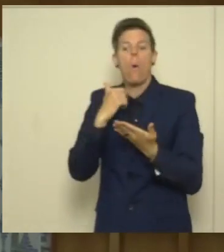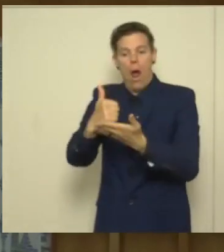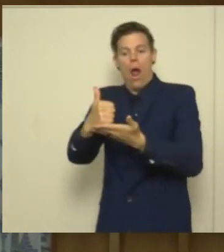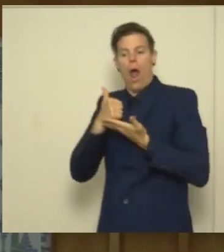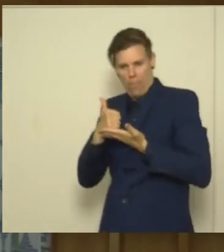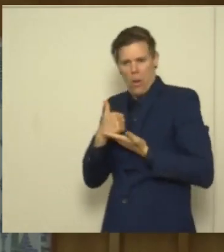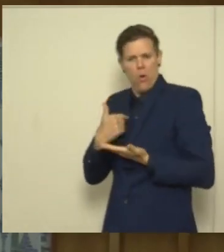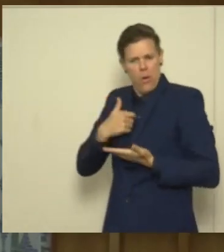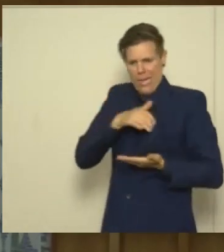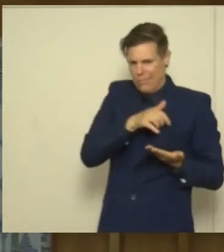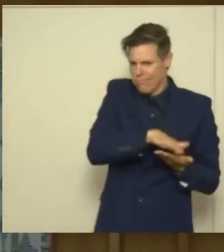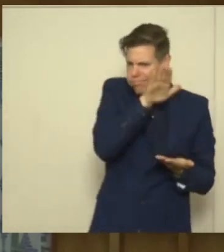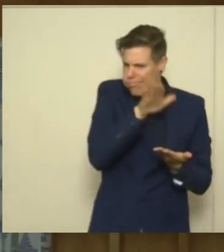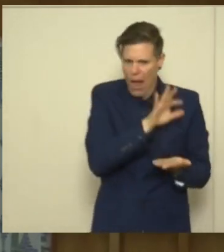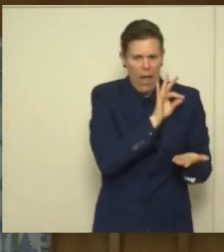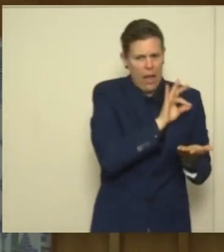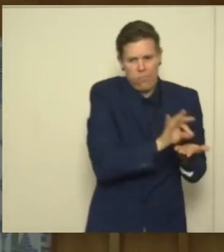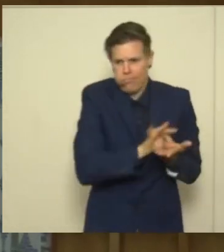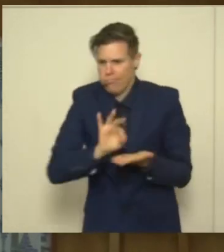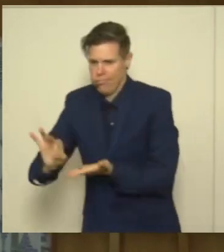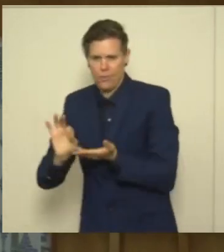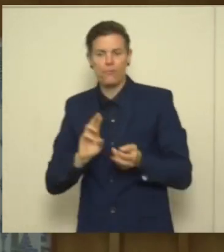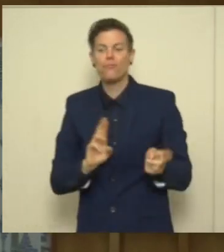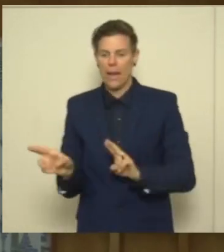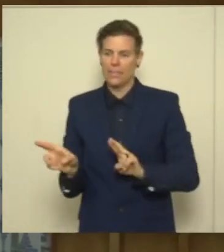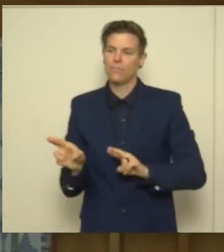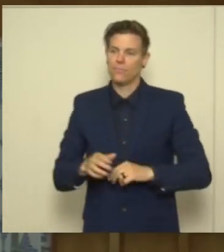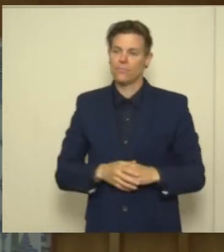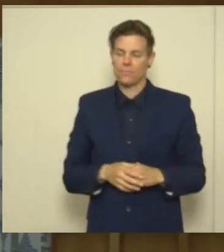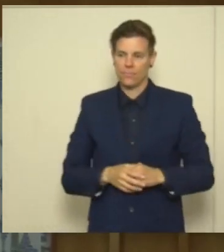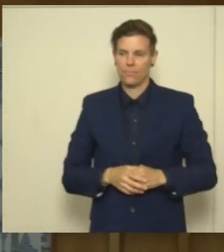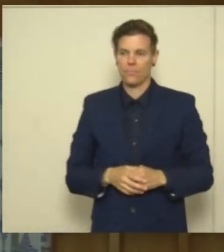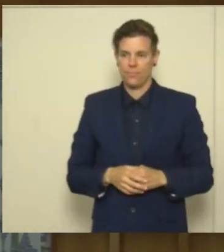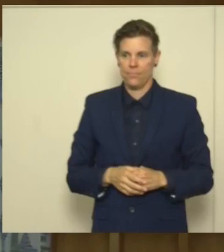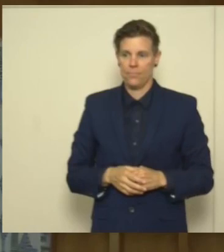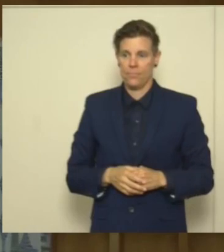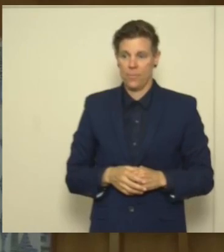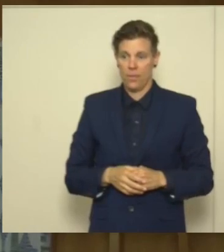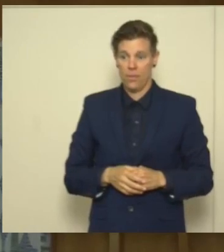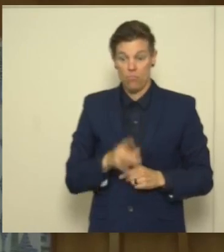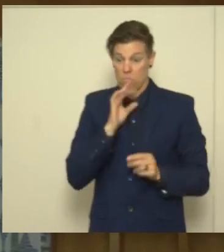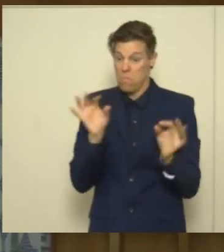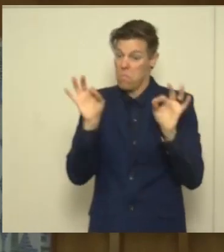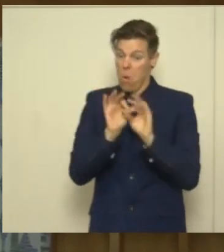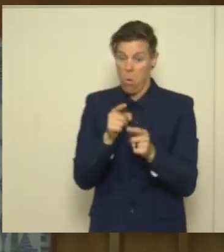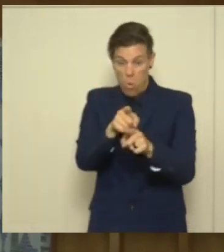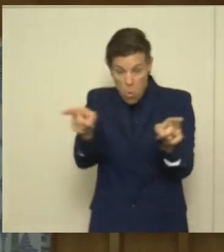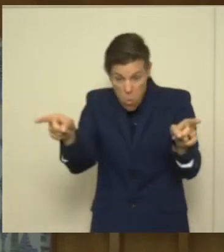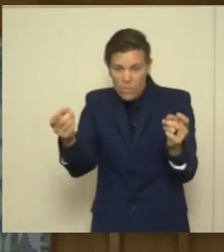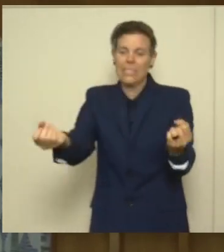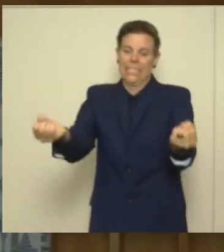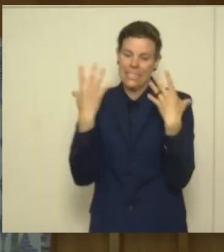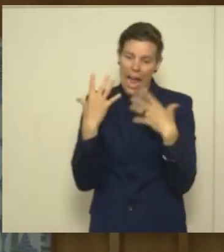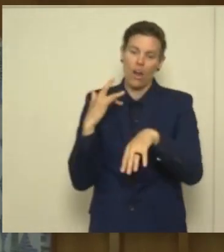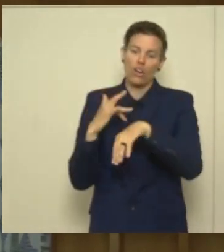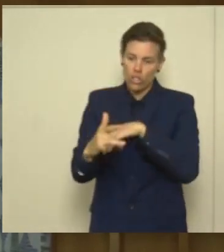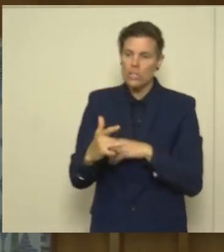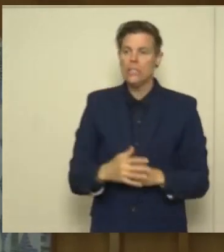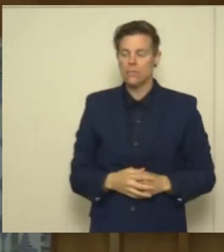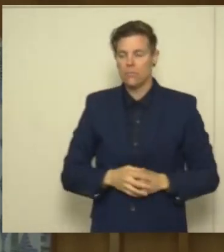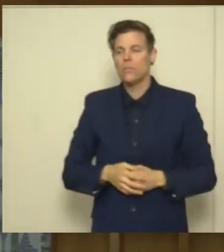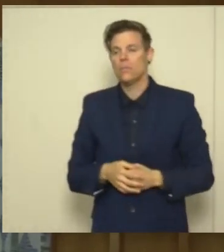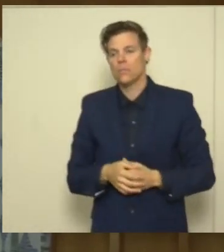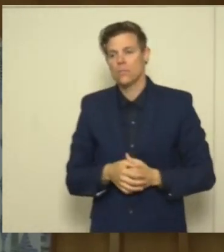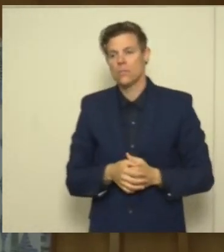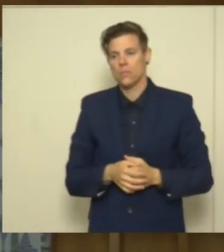county clerk the opportunity to get that process started early. If more than half the absentee ballots come back on election day,